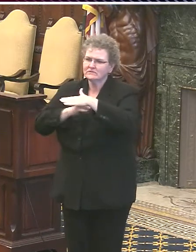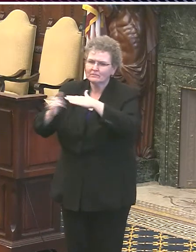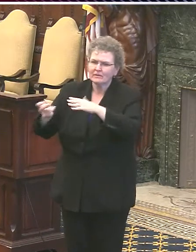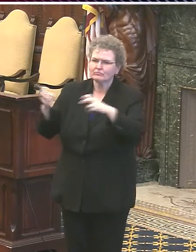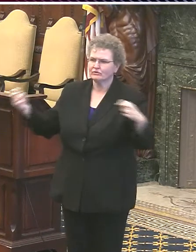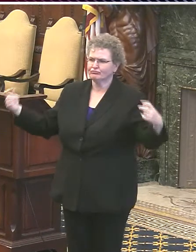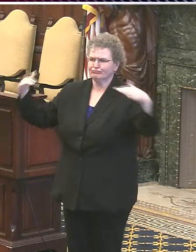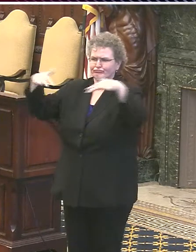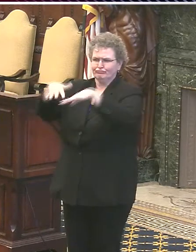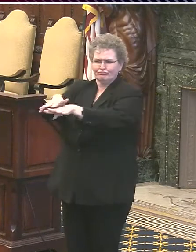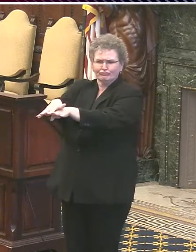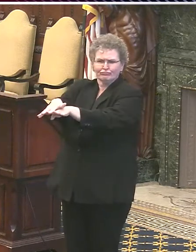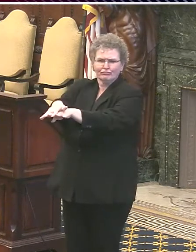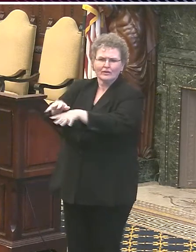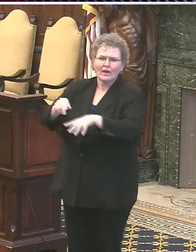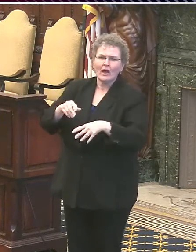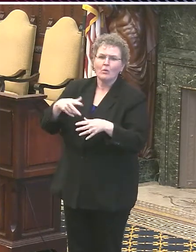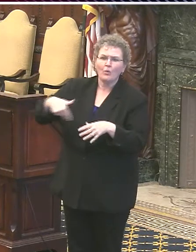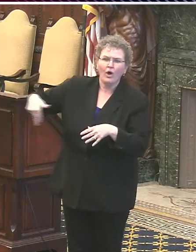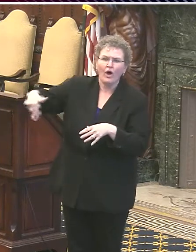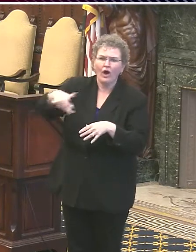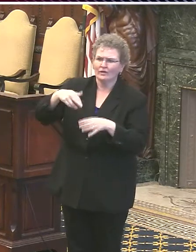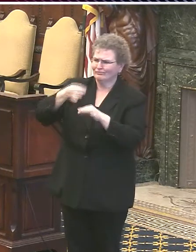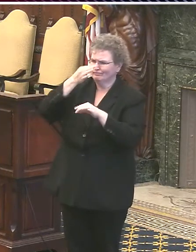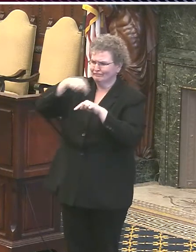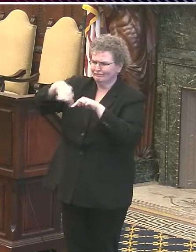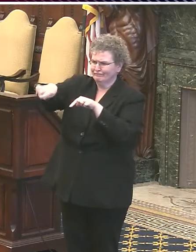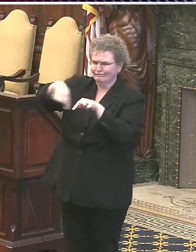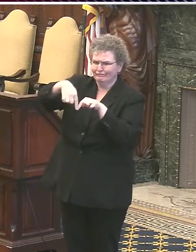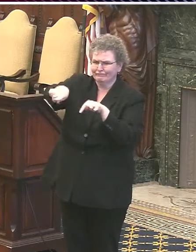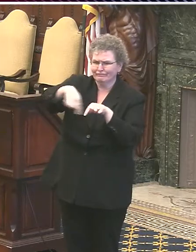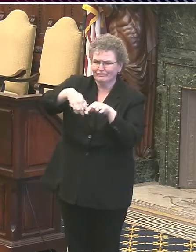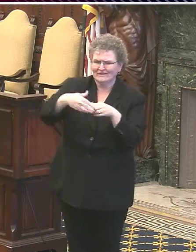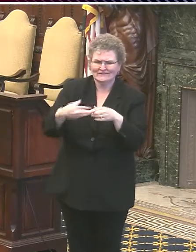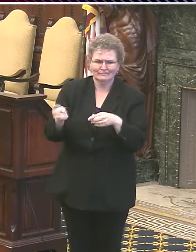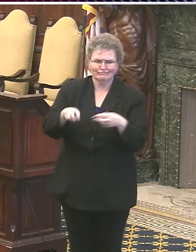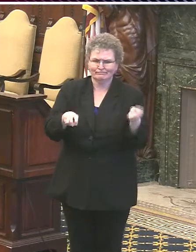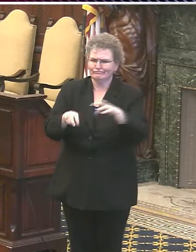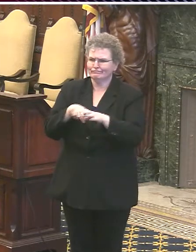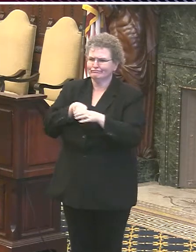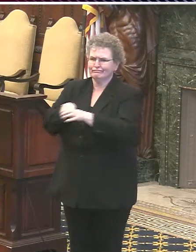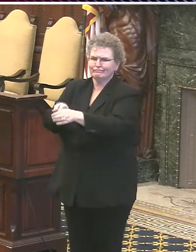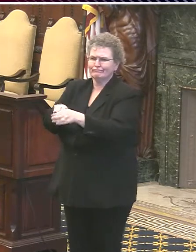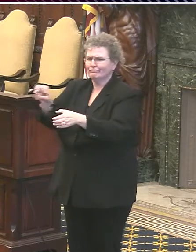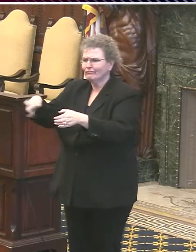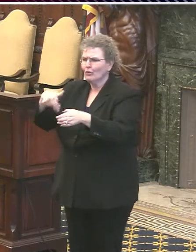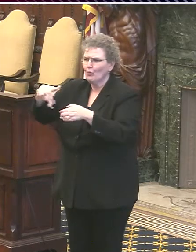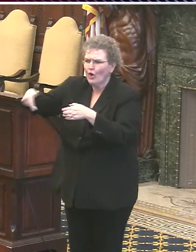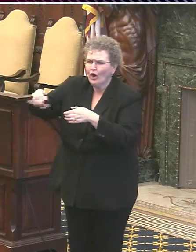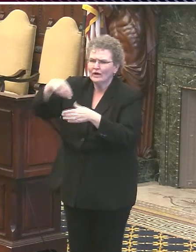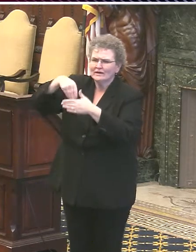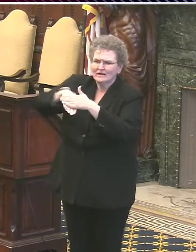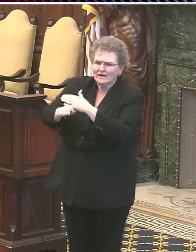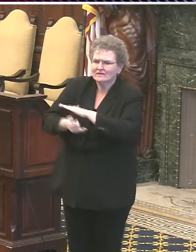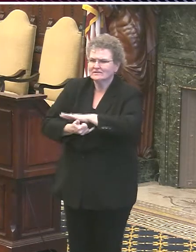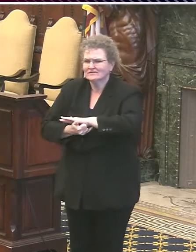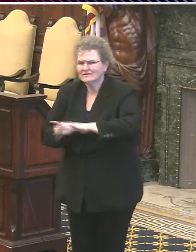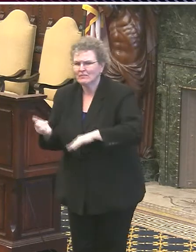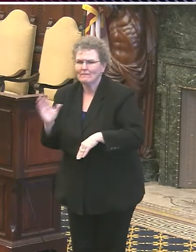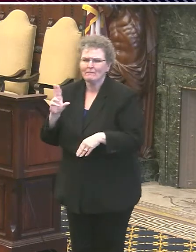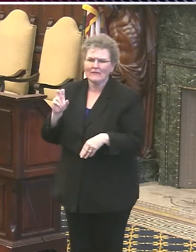Convention Center is within walking distance of several SEPTA regional rail and subway lines, as well as a number of bus and trolley